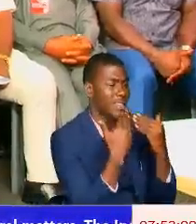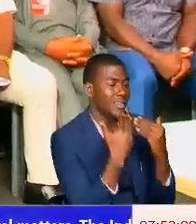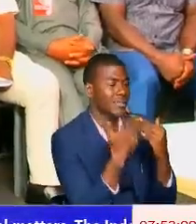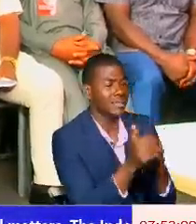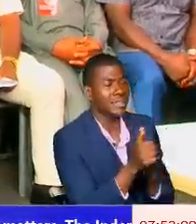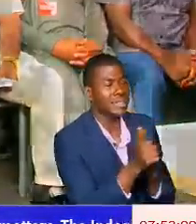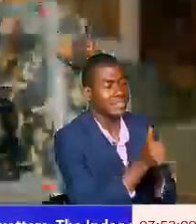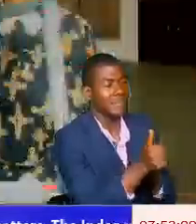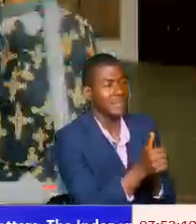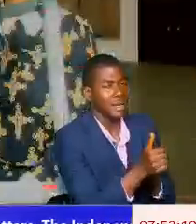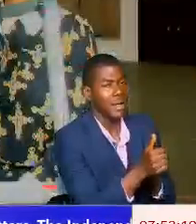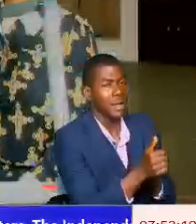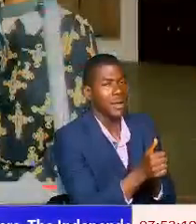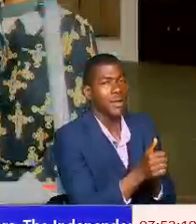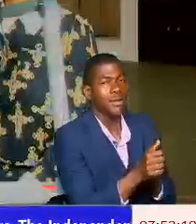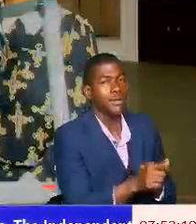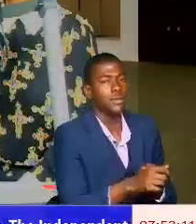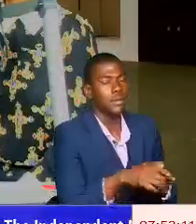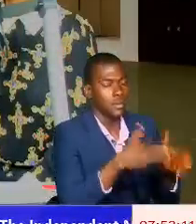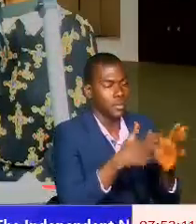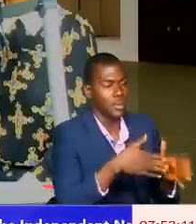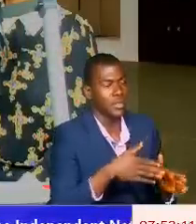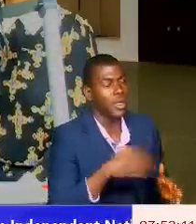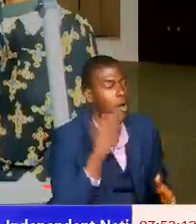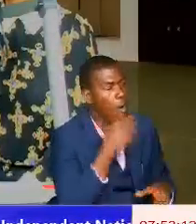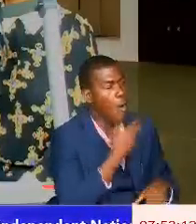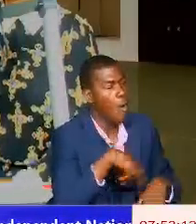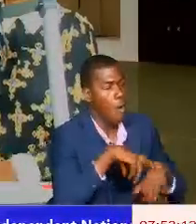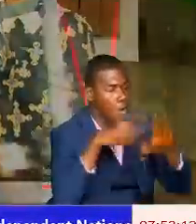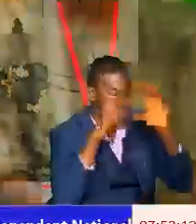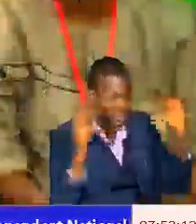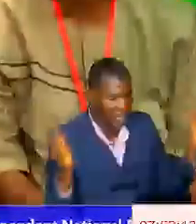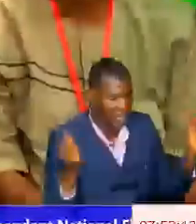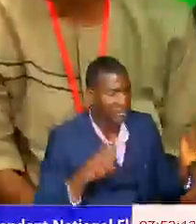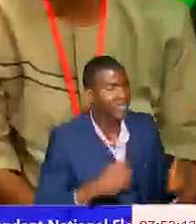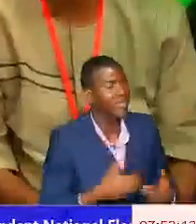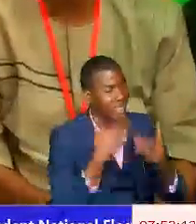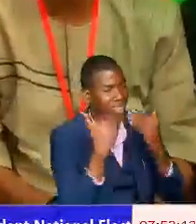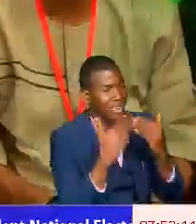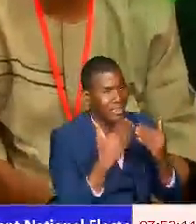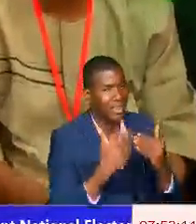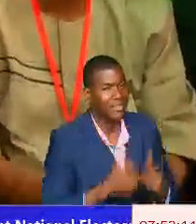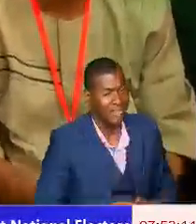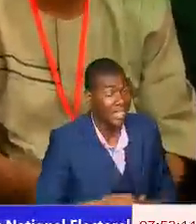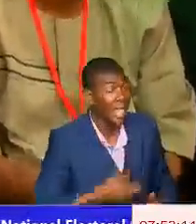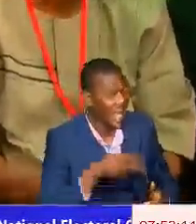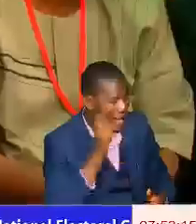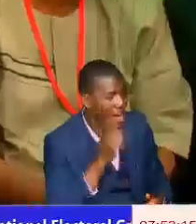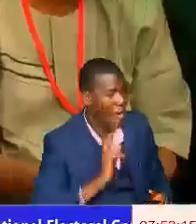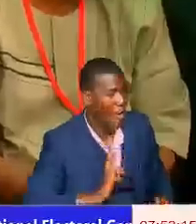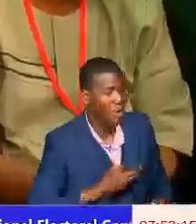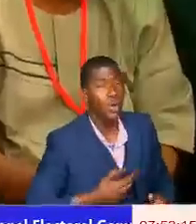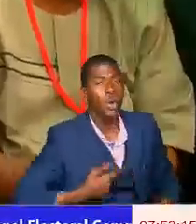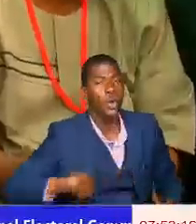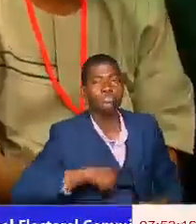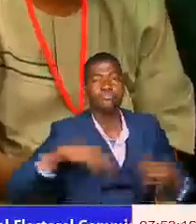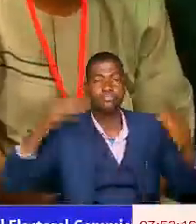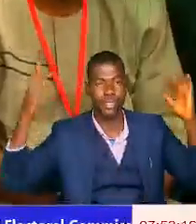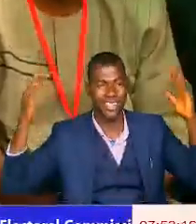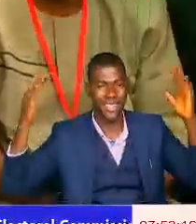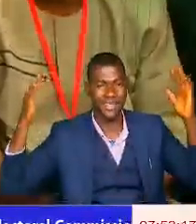leader for this program, will be our ordinary president. He they here also, we they appreciate her.